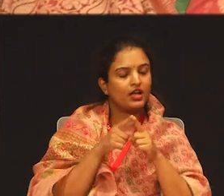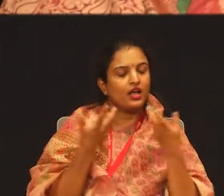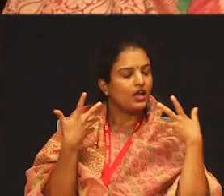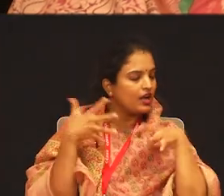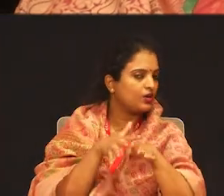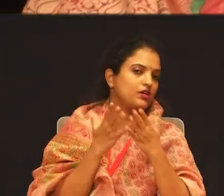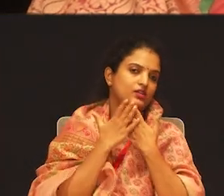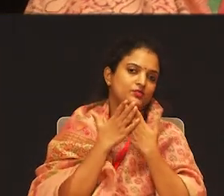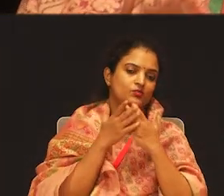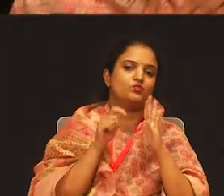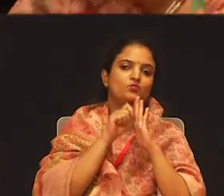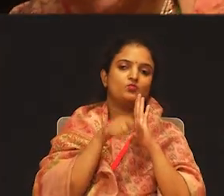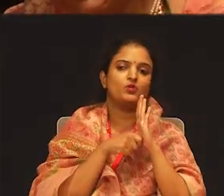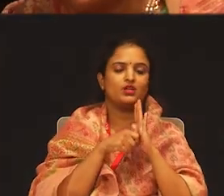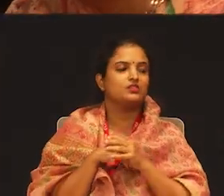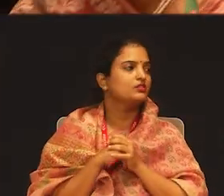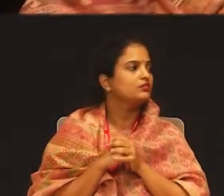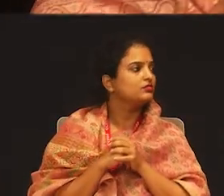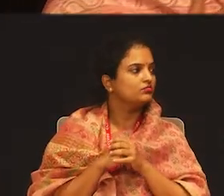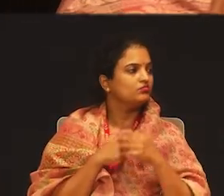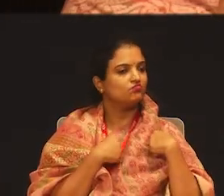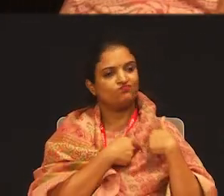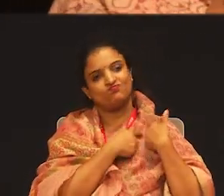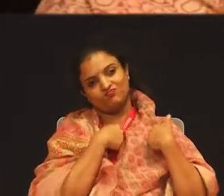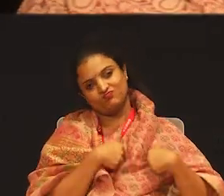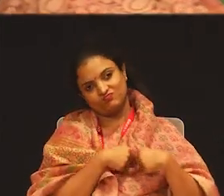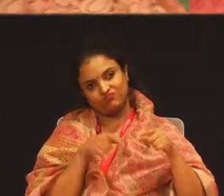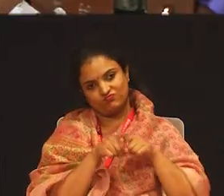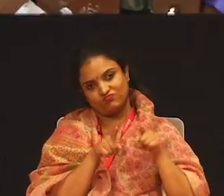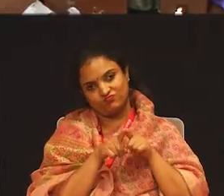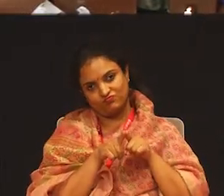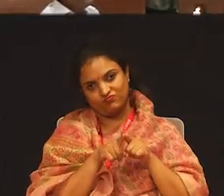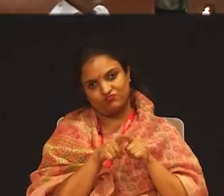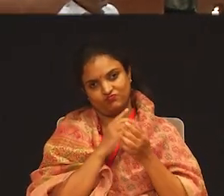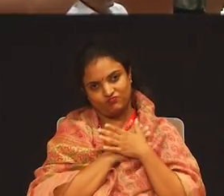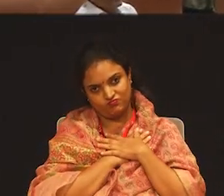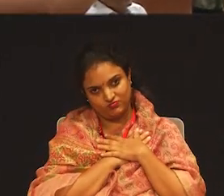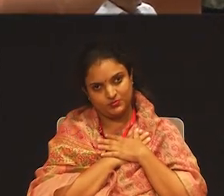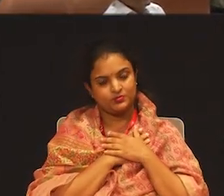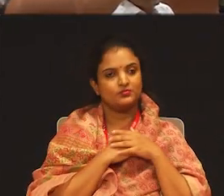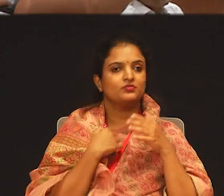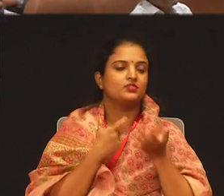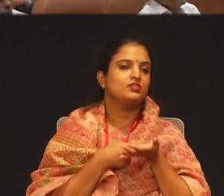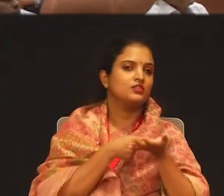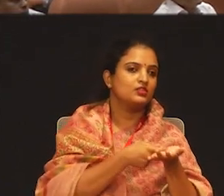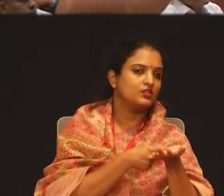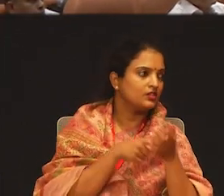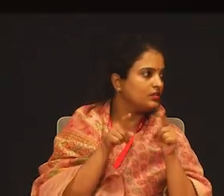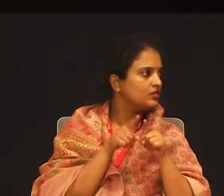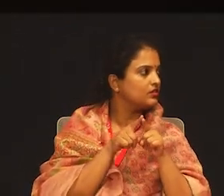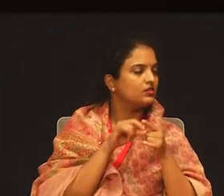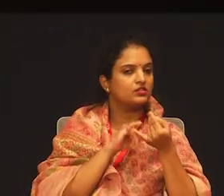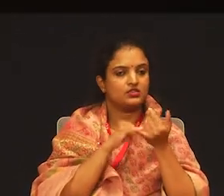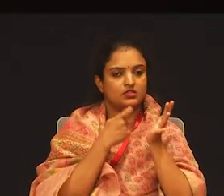Education Project. Our heartfelt gratitude to you, ma'am. I will request Dr.